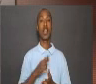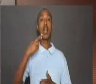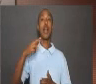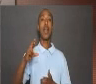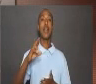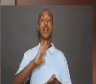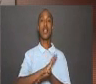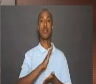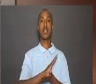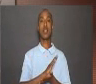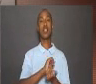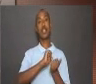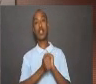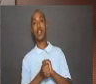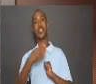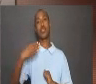turns blue.